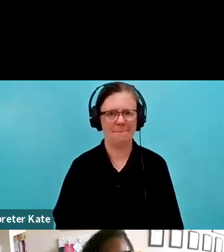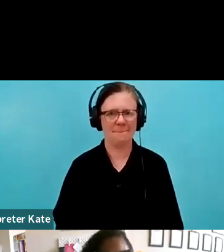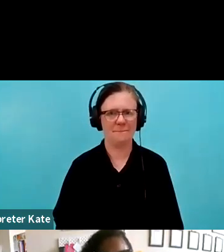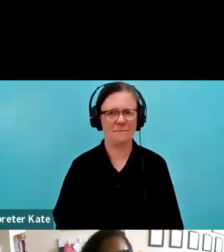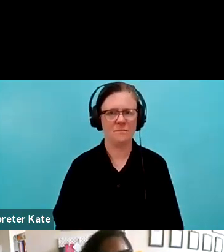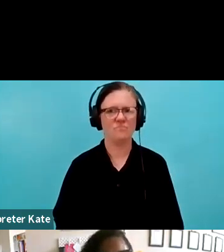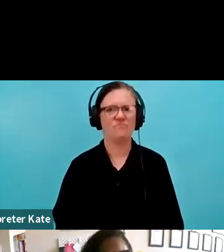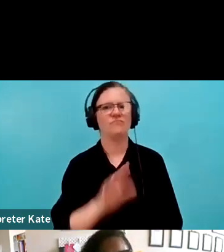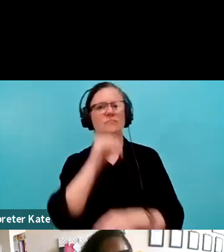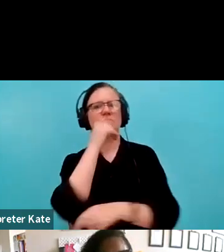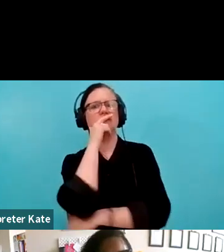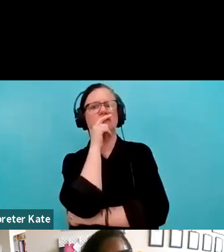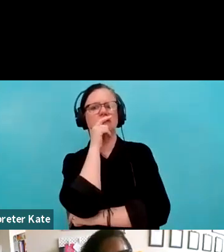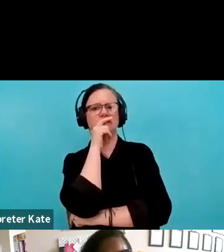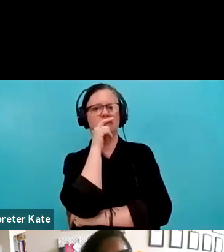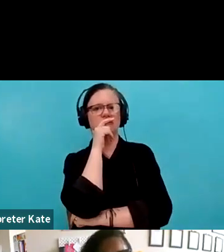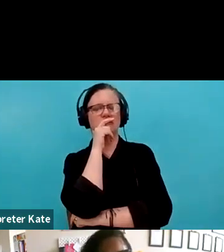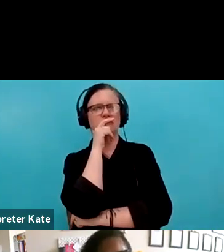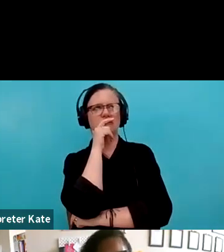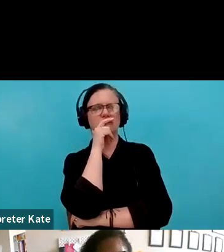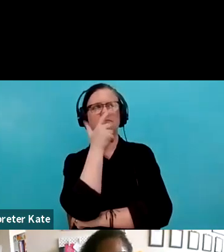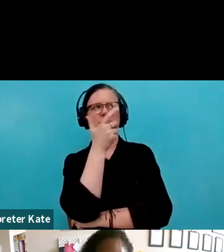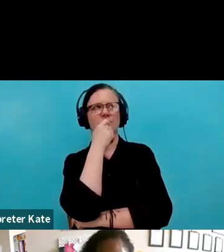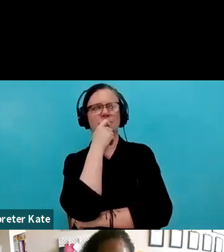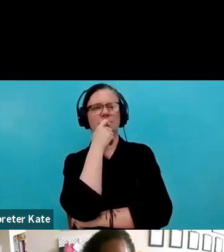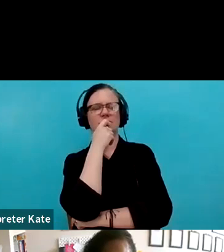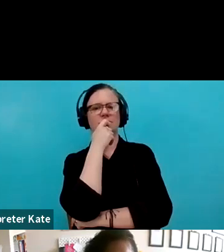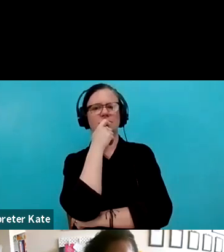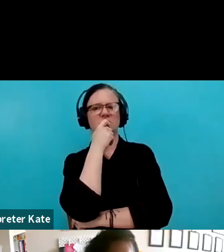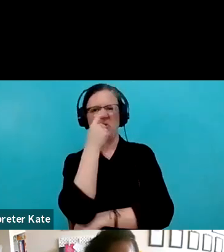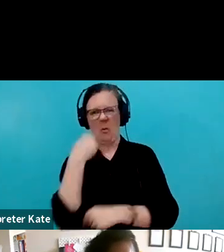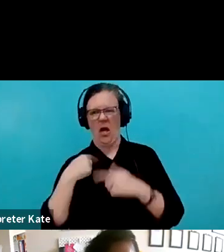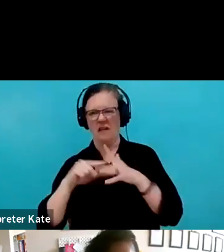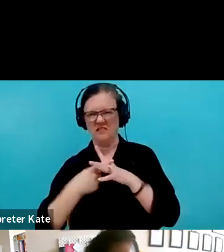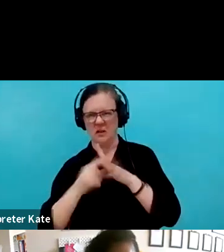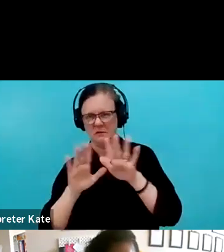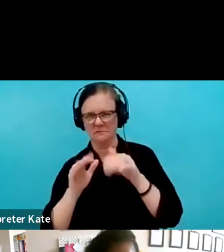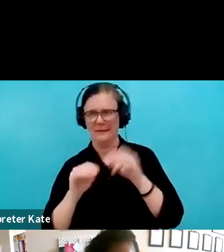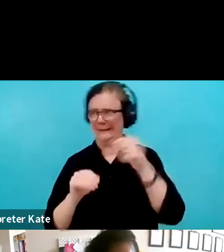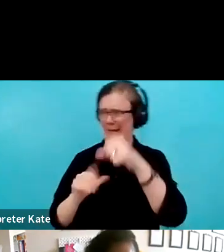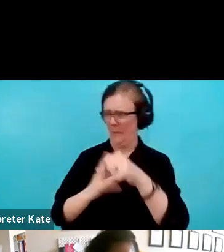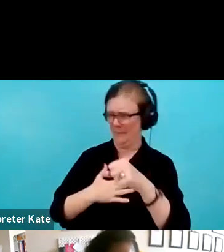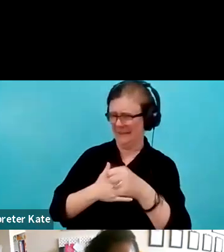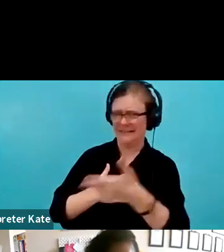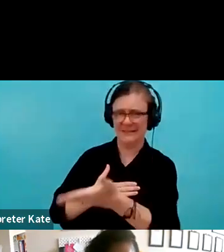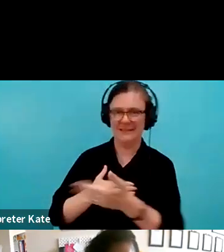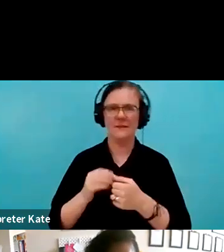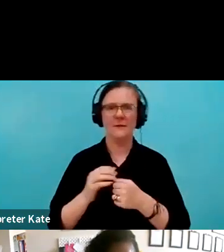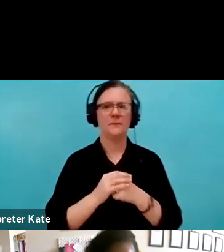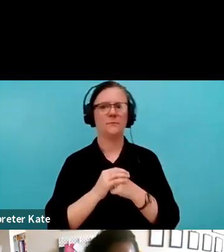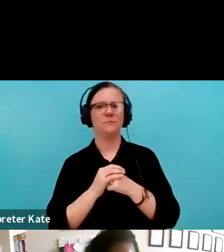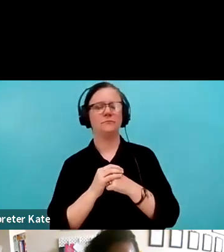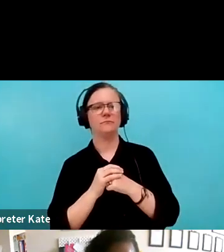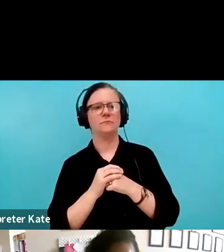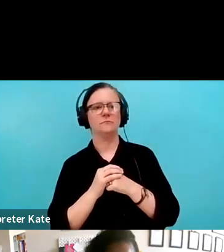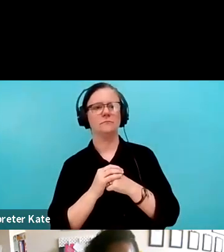You know, I think that our, Nicole's, if I could start answering this question. Yeah, of course. Yeah, I think our